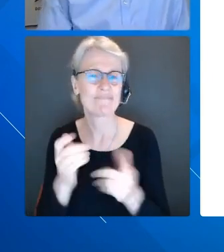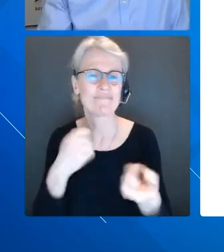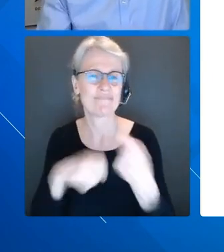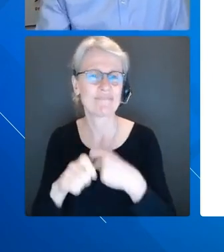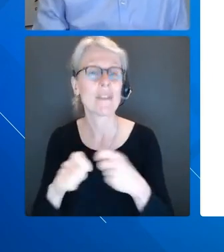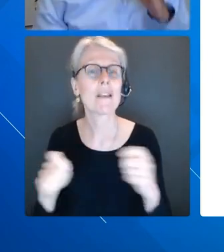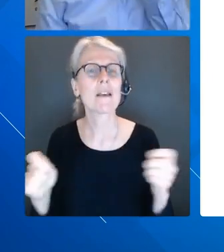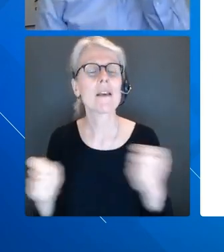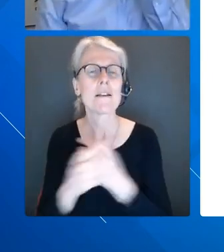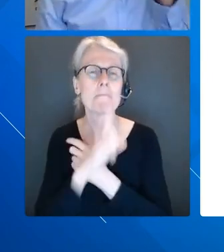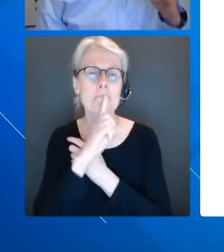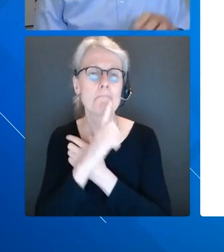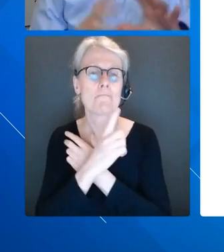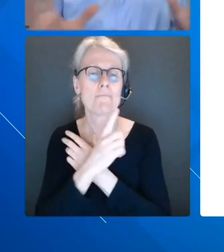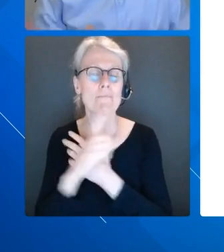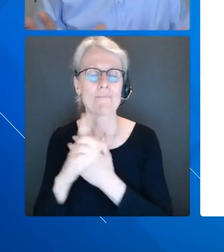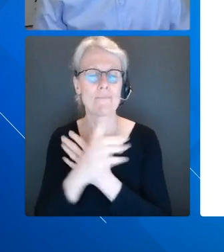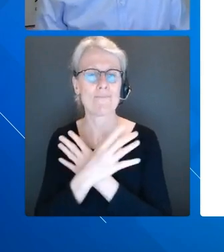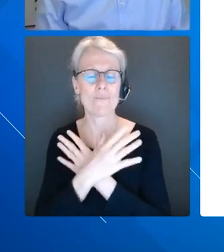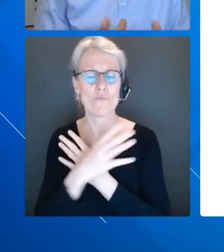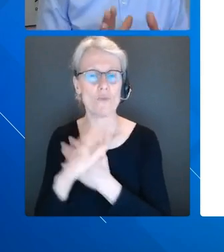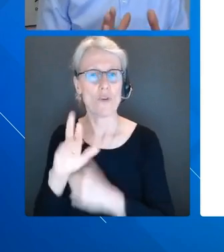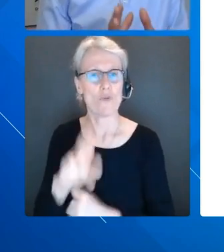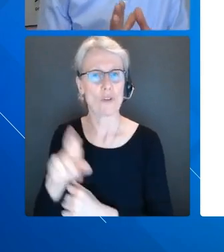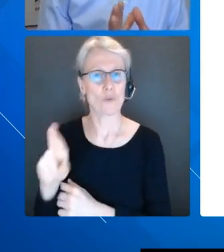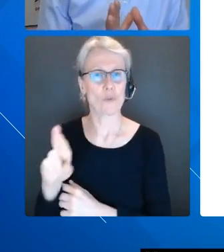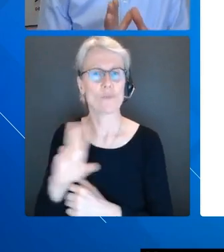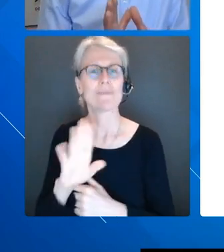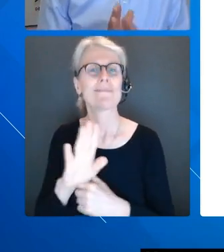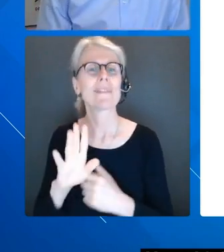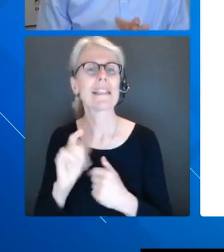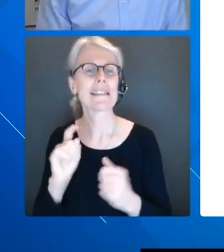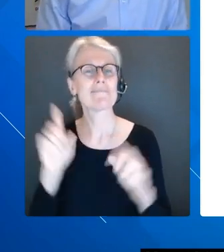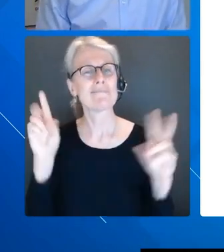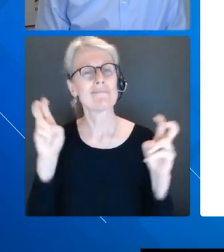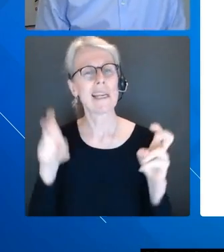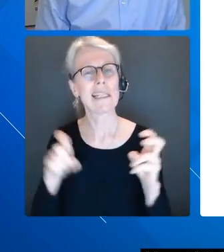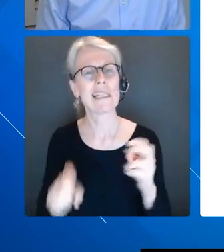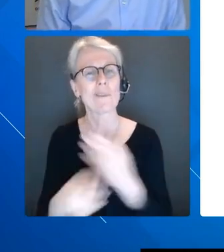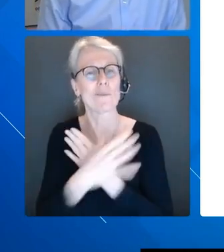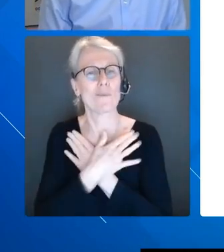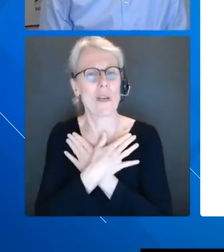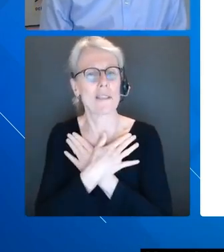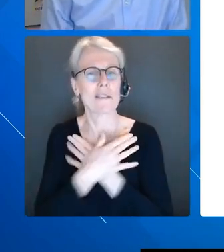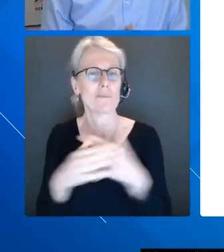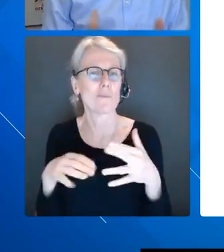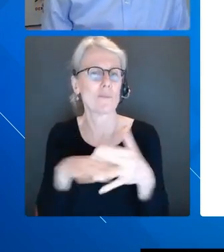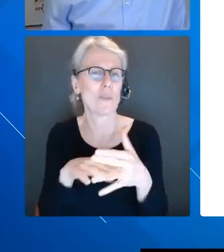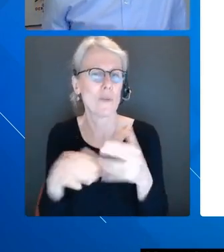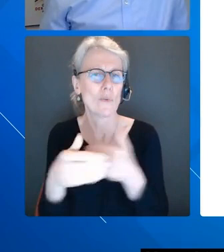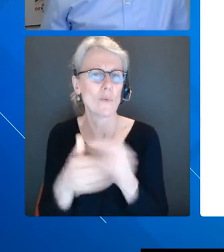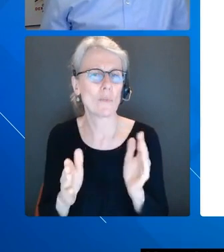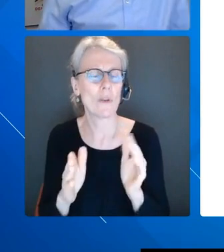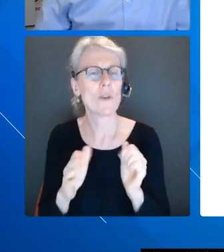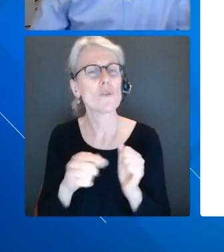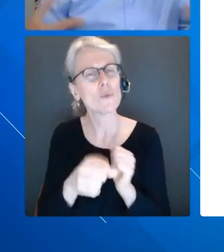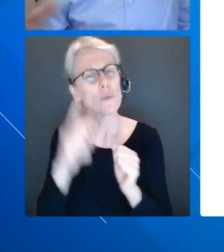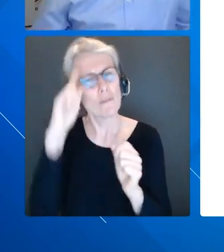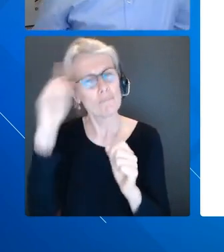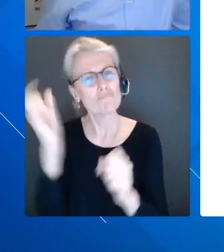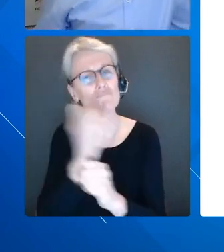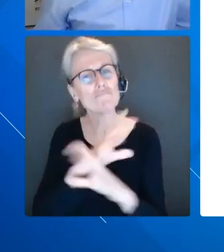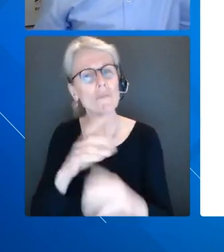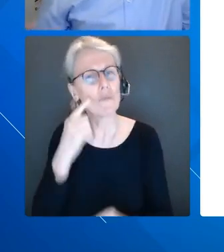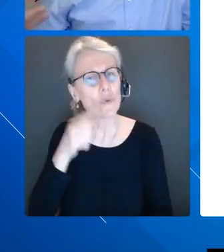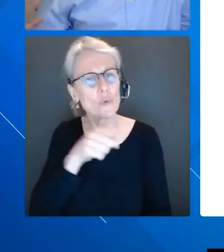rooms, not restrooms, sorry. I need to take a restroom. Think about what would make you kind of chill out and relax. It could